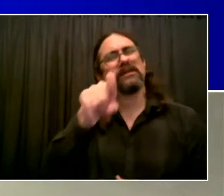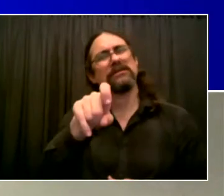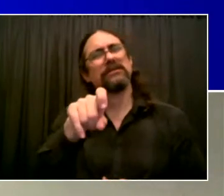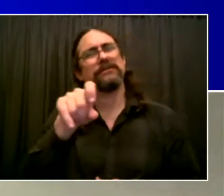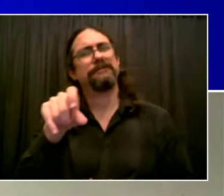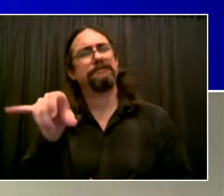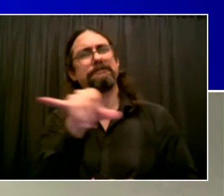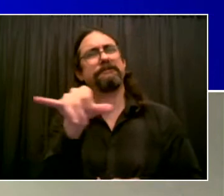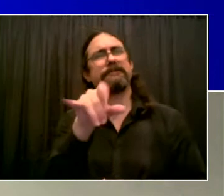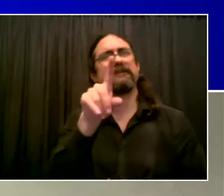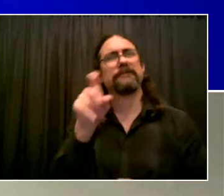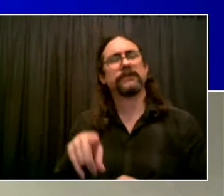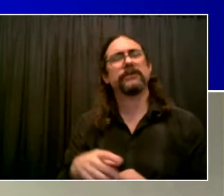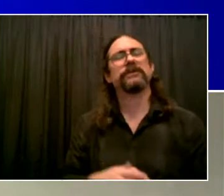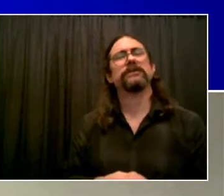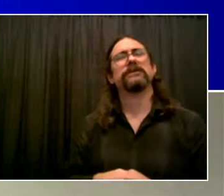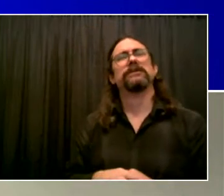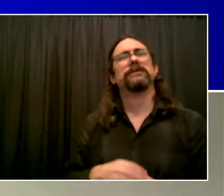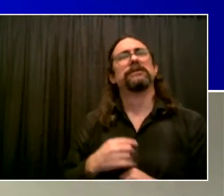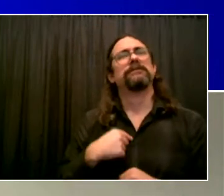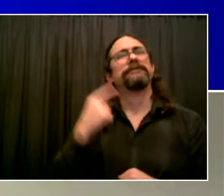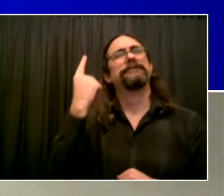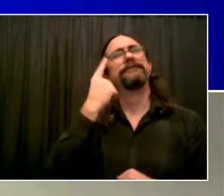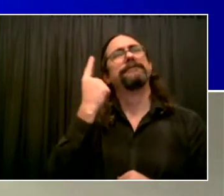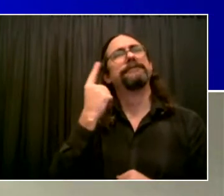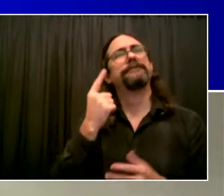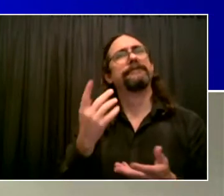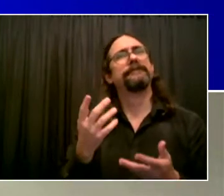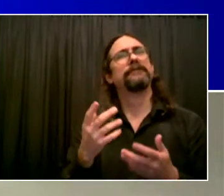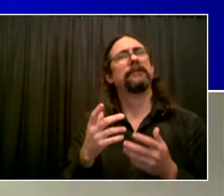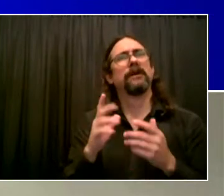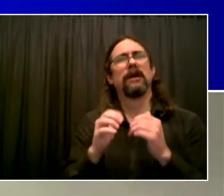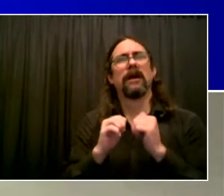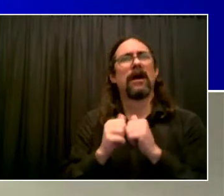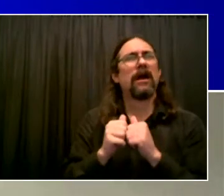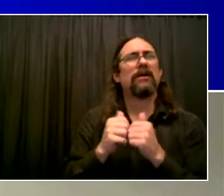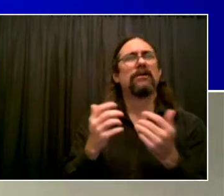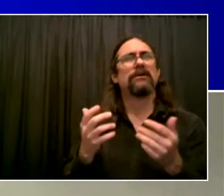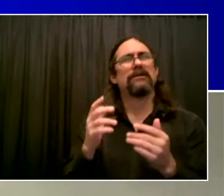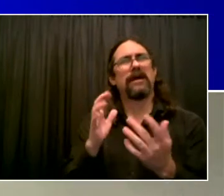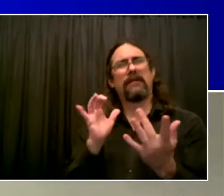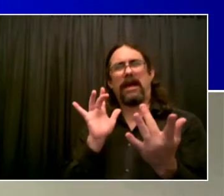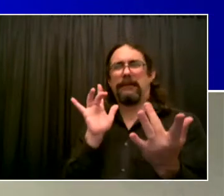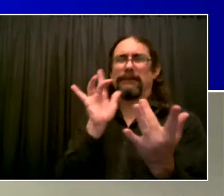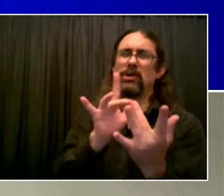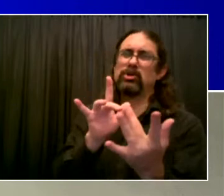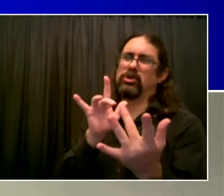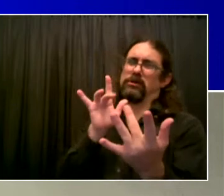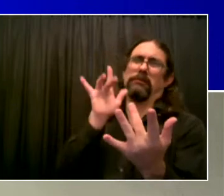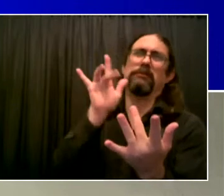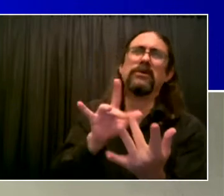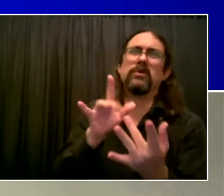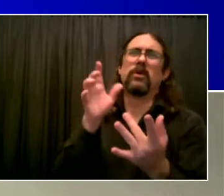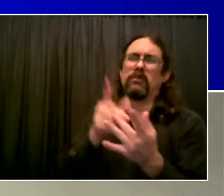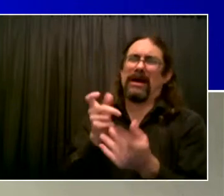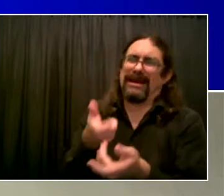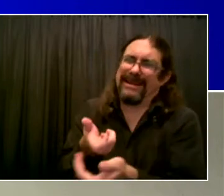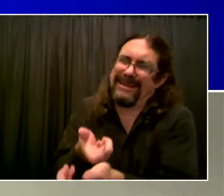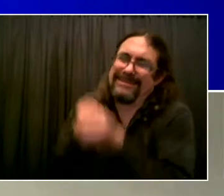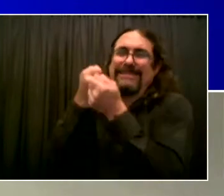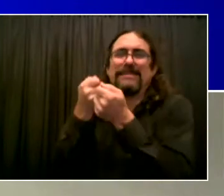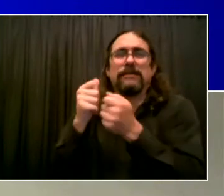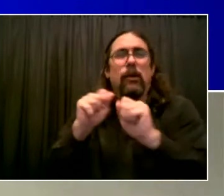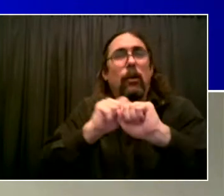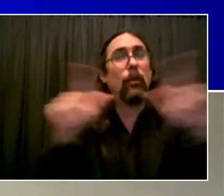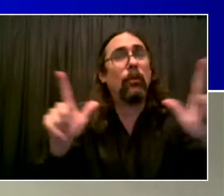that we move to an approach that finds the talents in many more kids, not just gets to a very